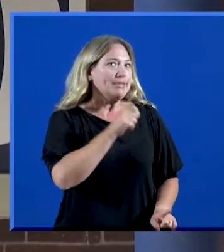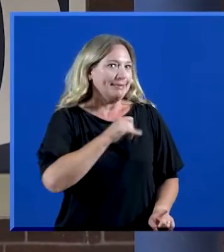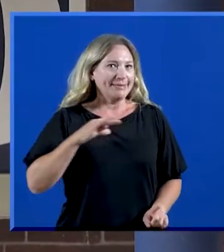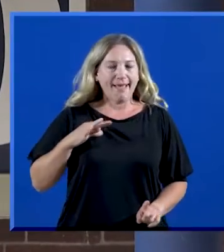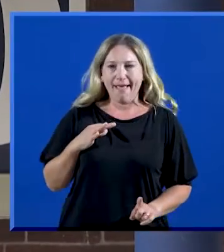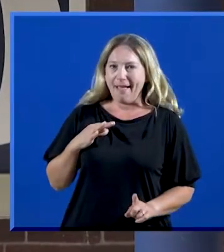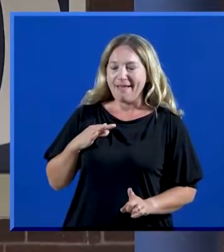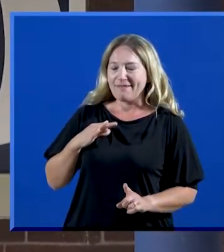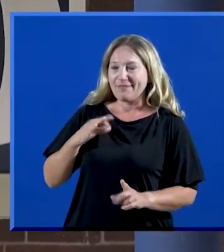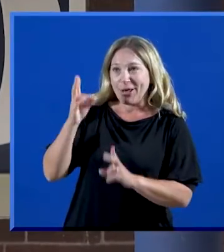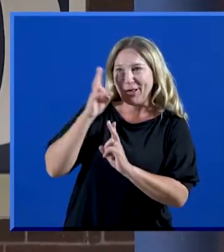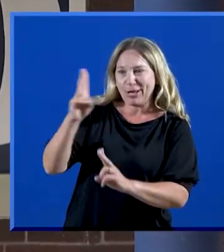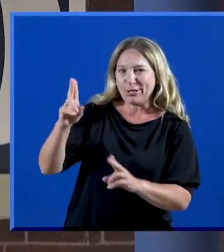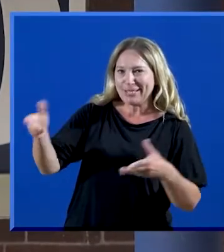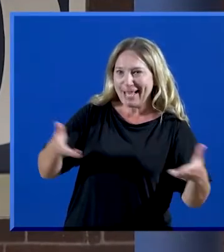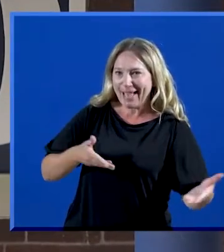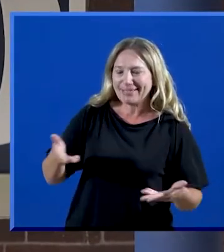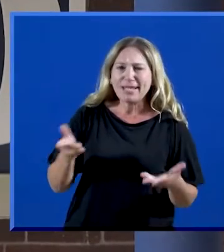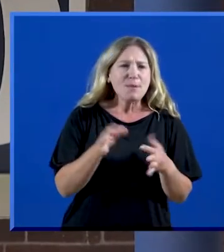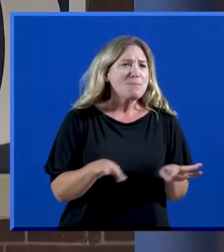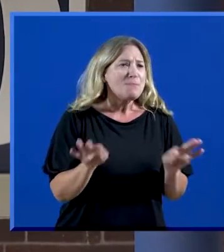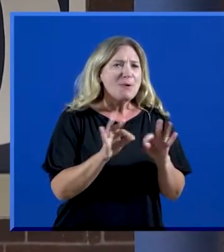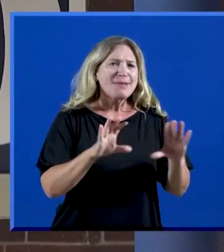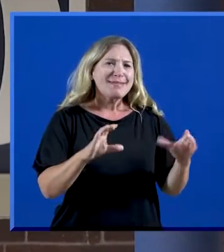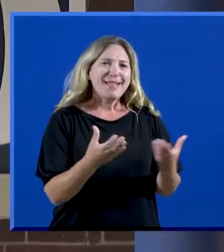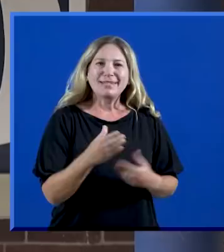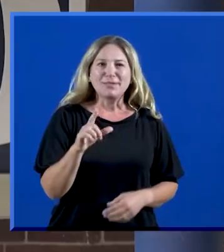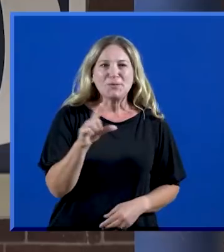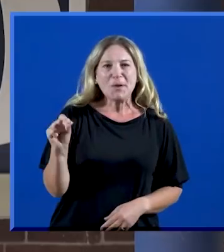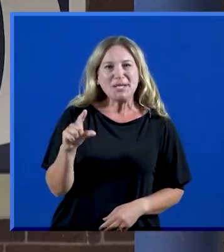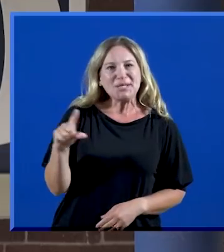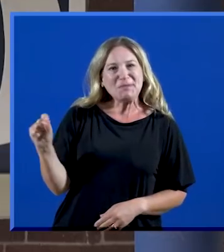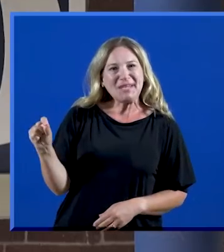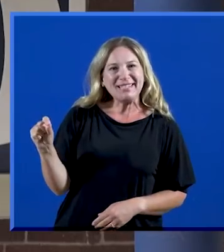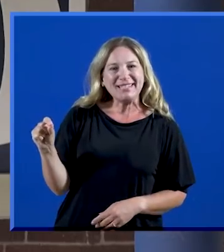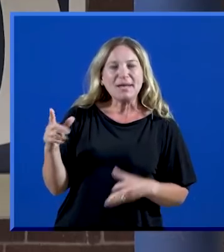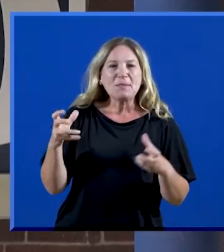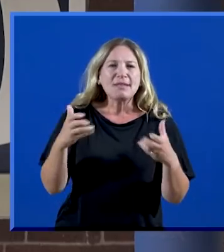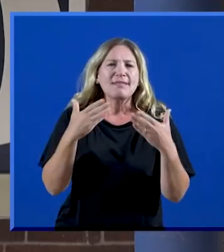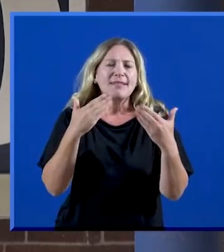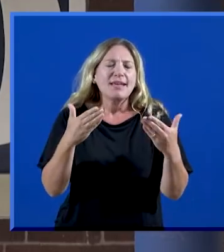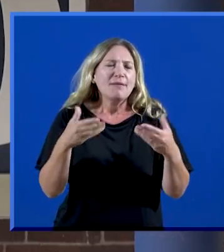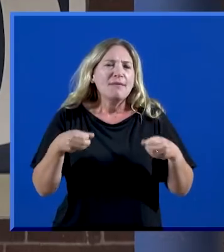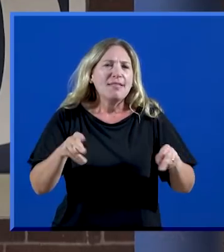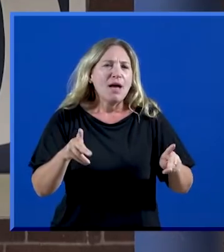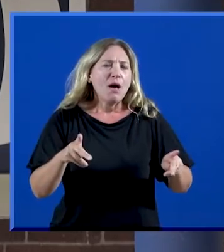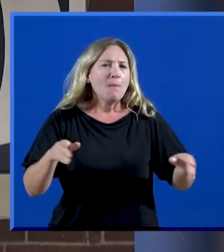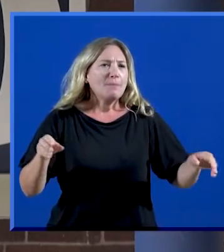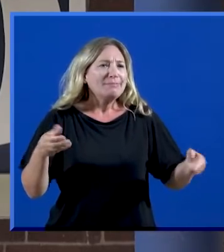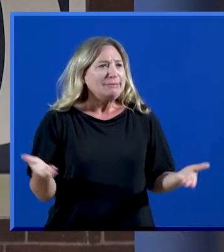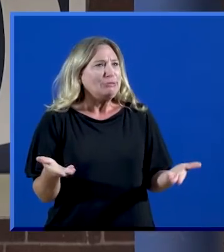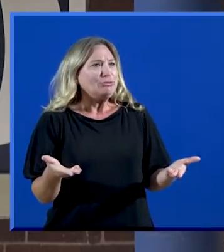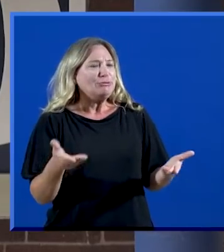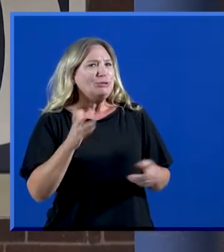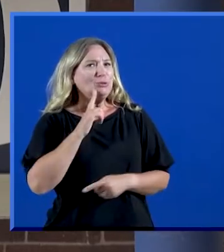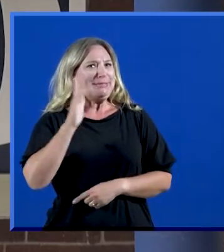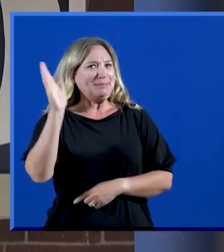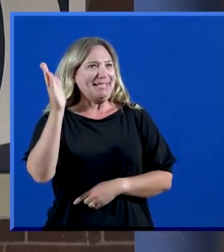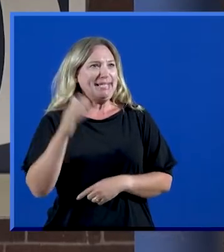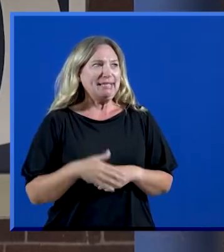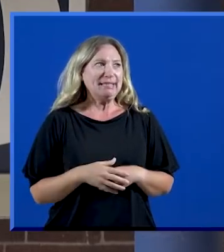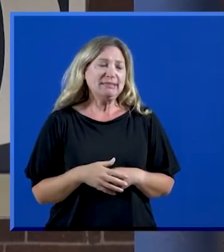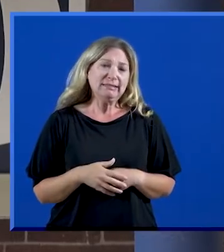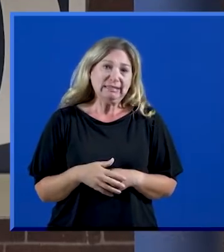Parents, fellow staff, esteemed guests, and most importantly, the class of 2020, I would first like to thank you for allowing me the opportunity to speak